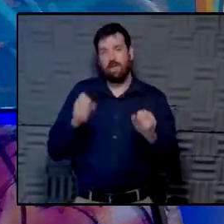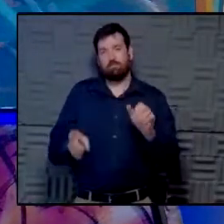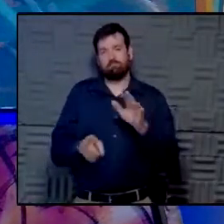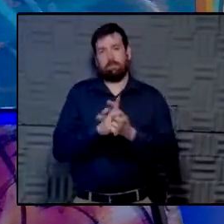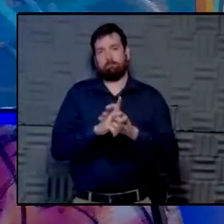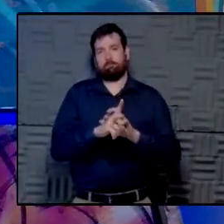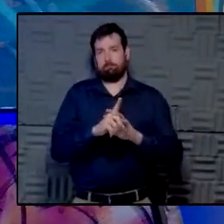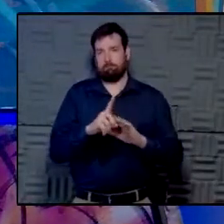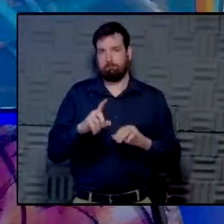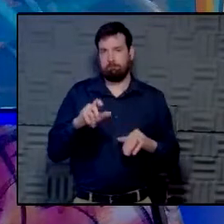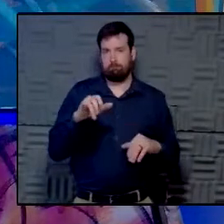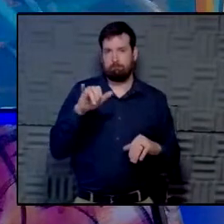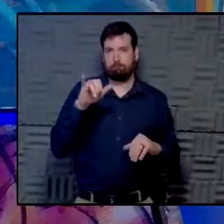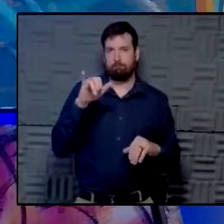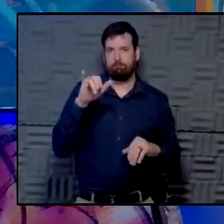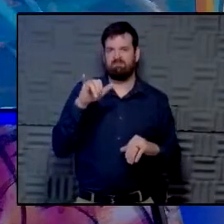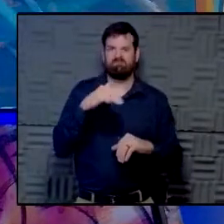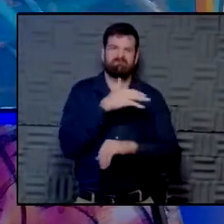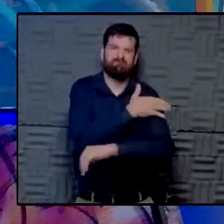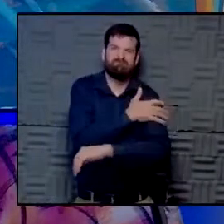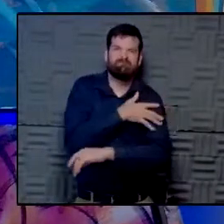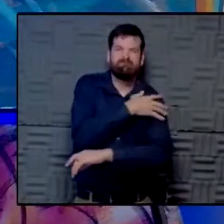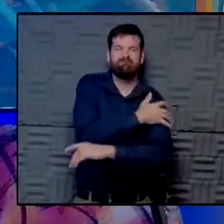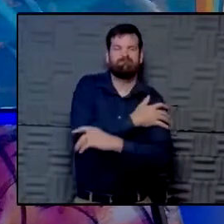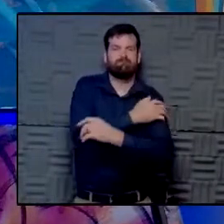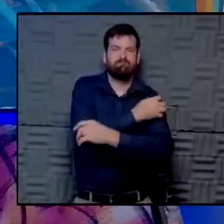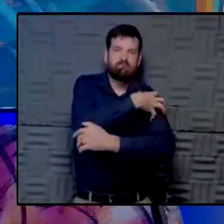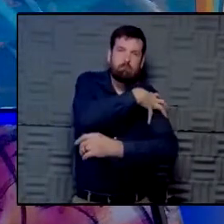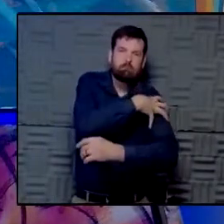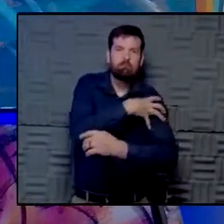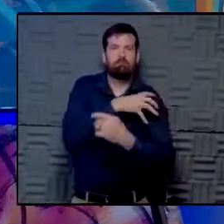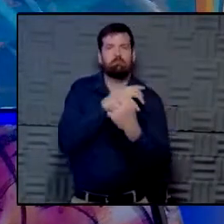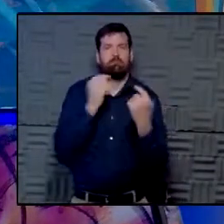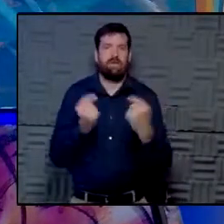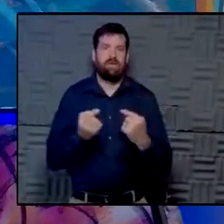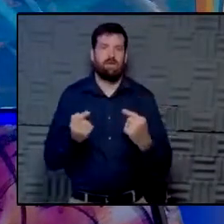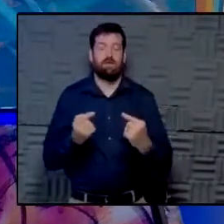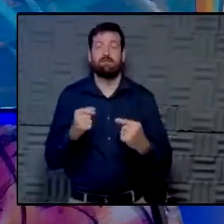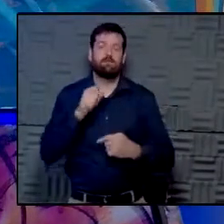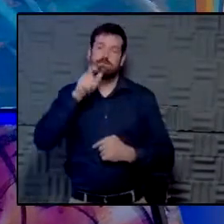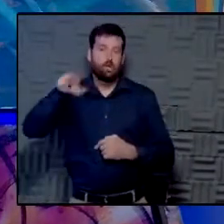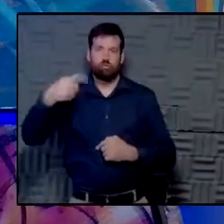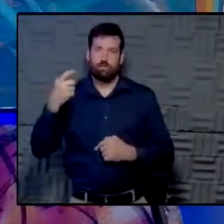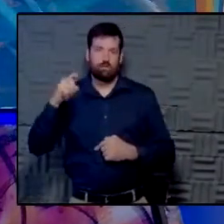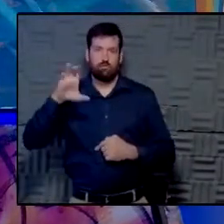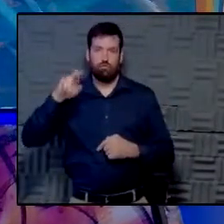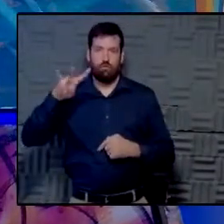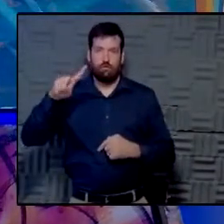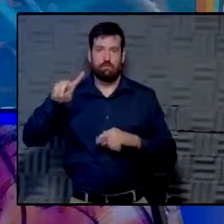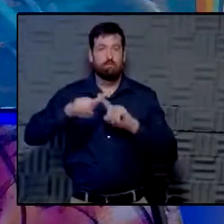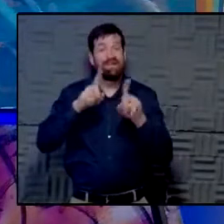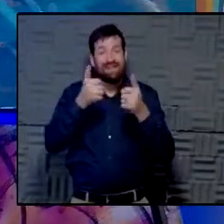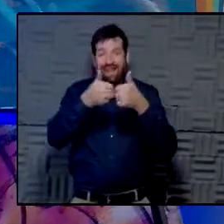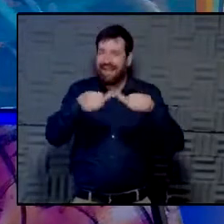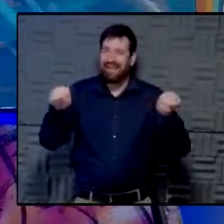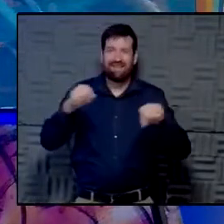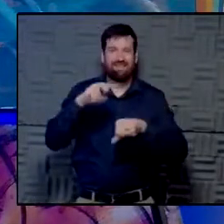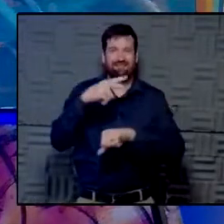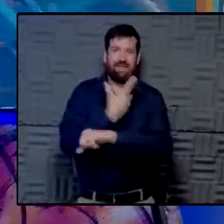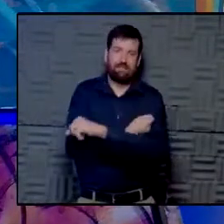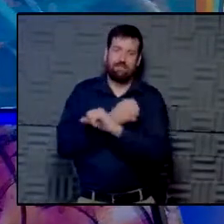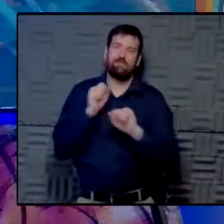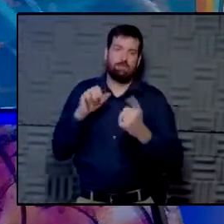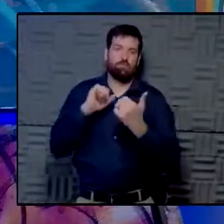that increased shoulder or arm swelling and pain. So it's not just these COVID vaccines, but it's any vaccine that can lead to